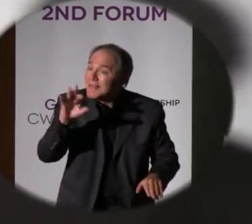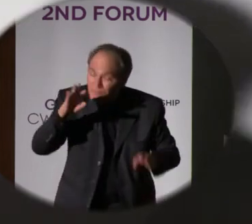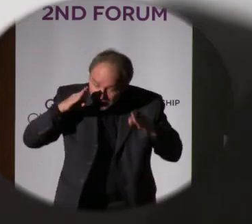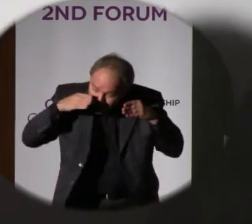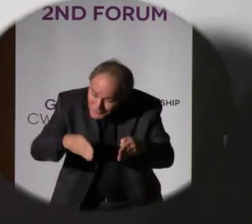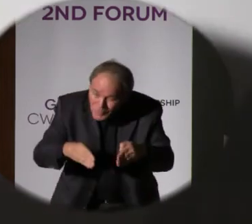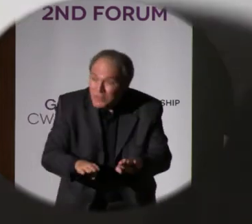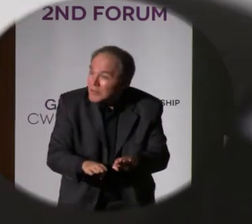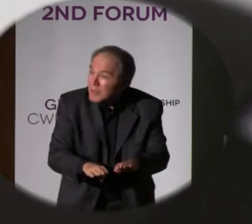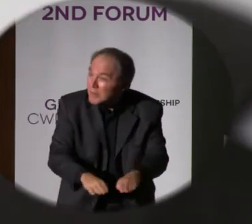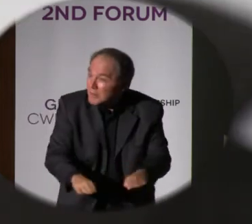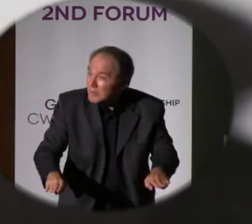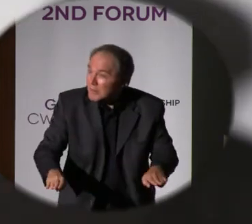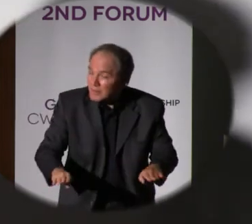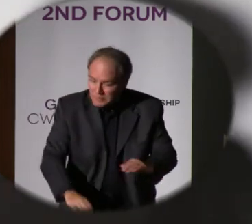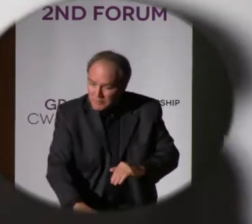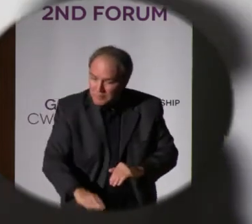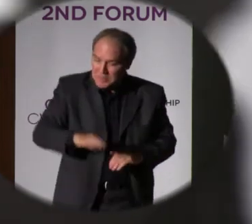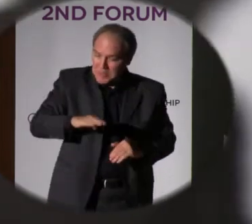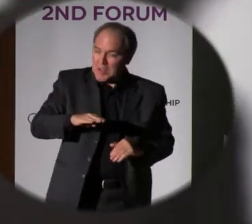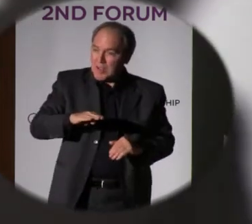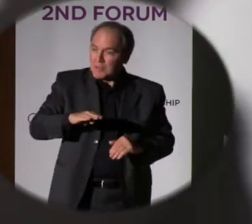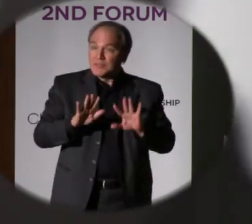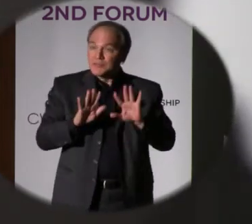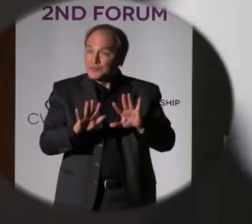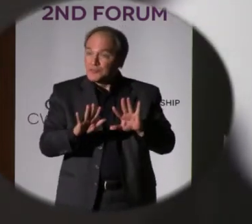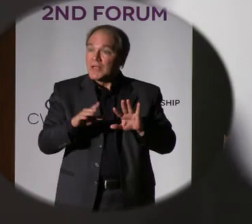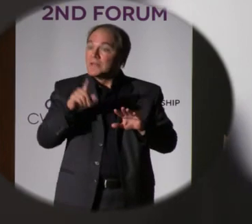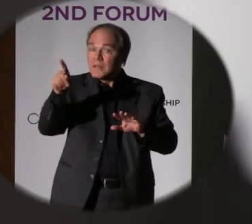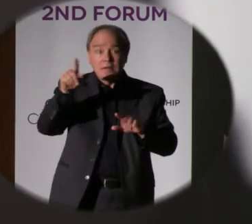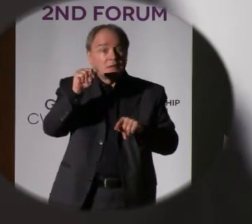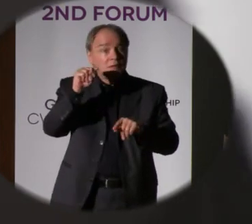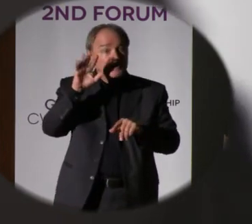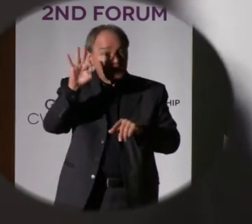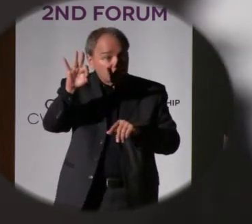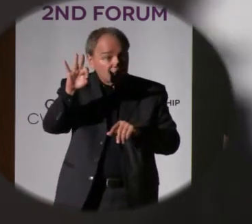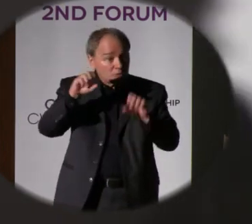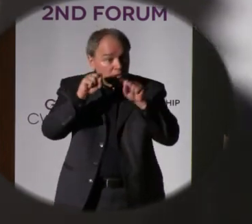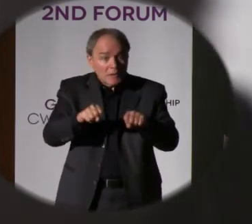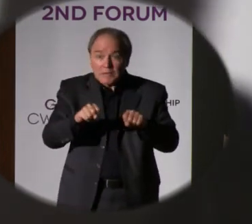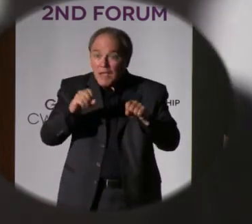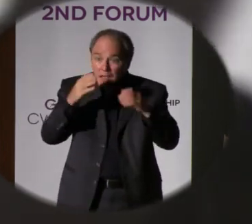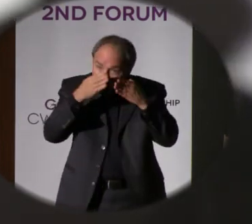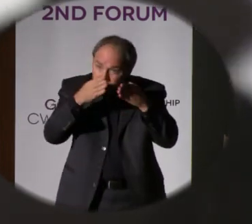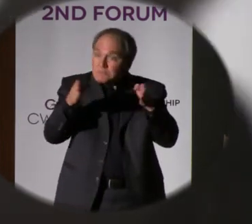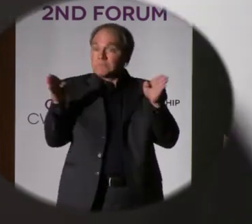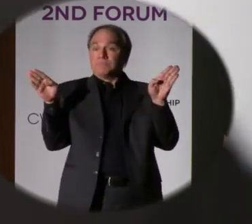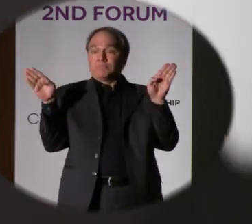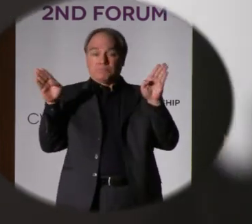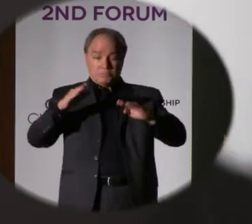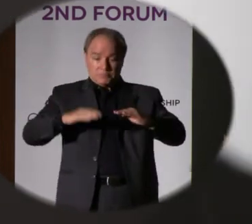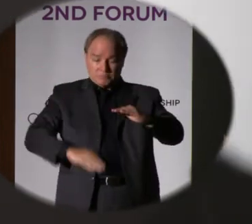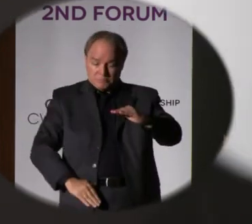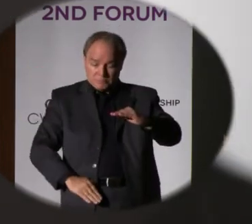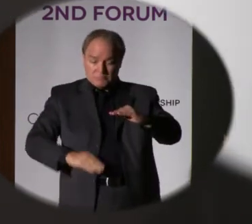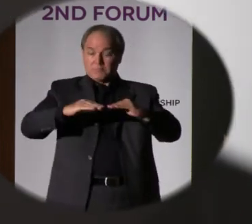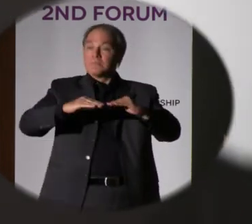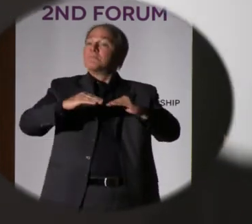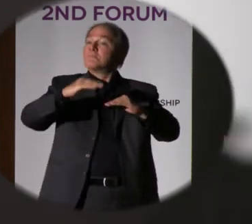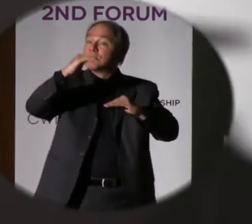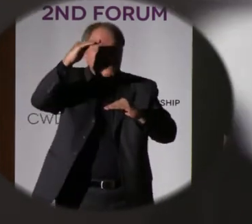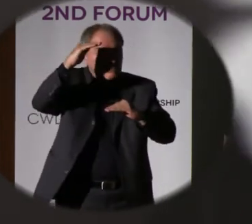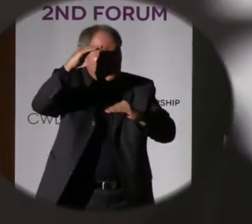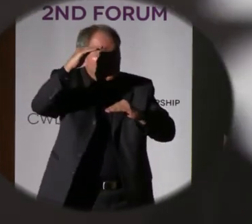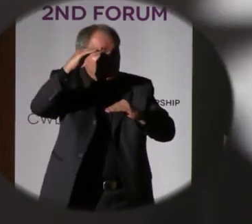force consider not limiting itself to early childhood, but in fact broadening the mandate of the committee to